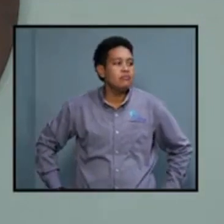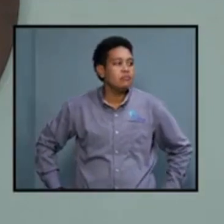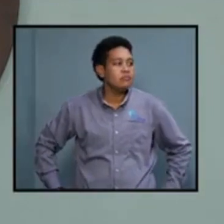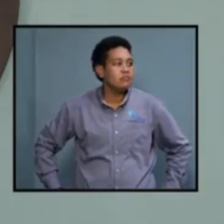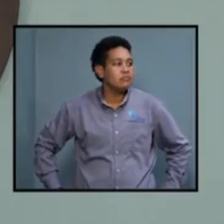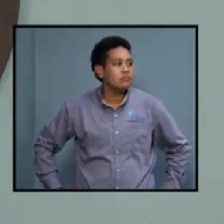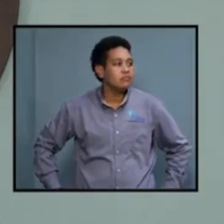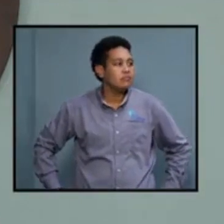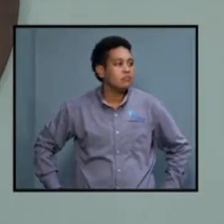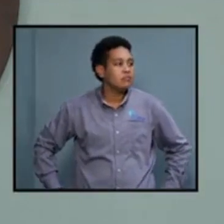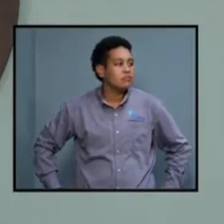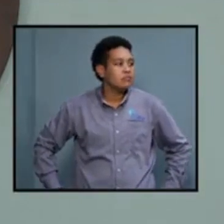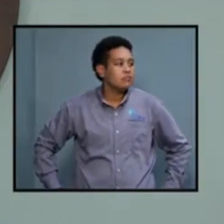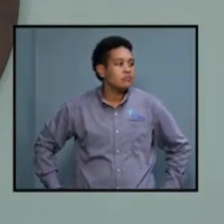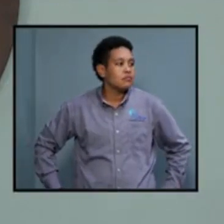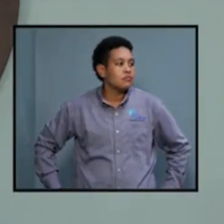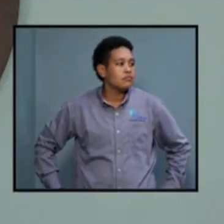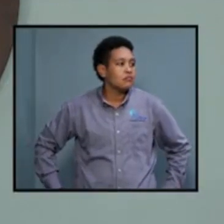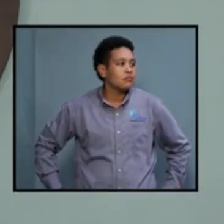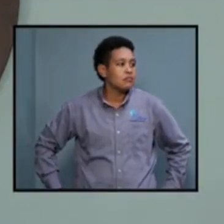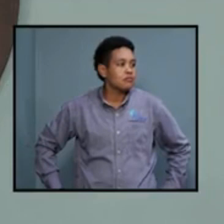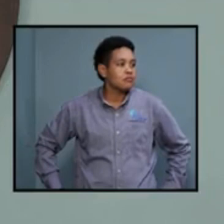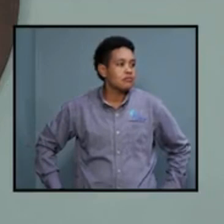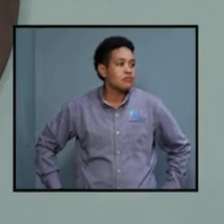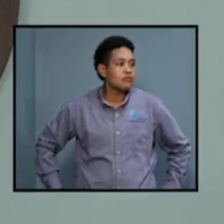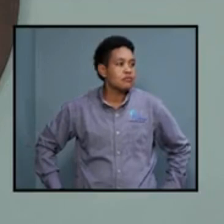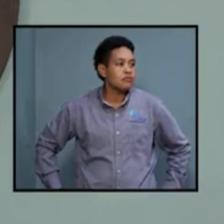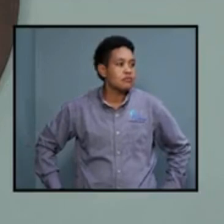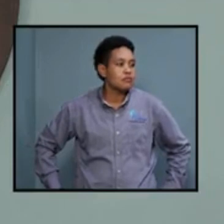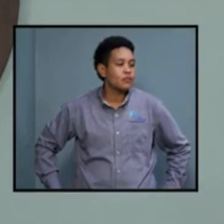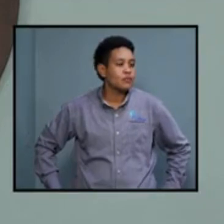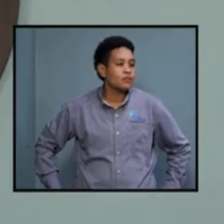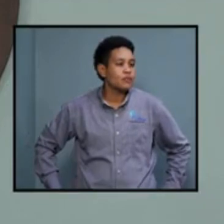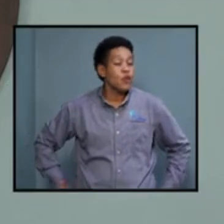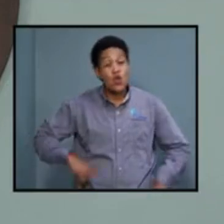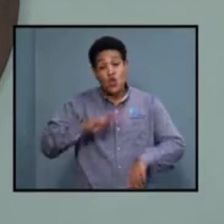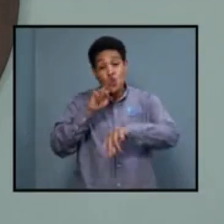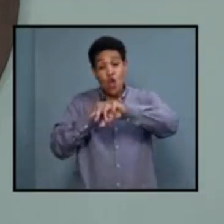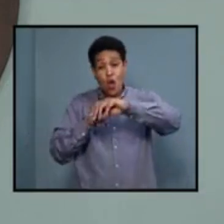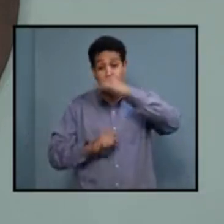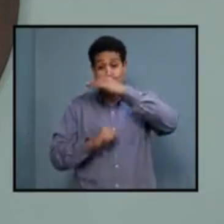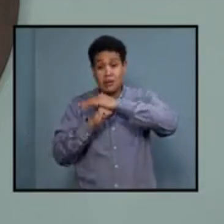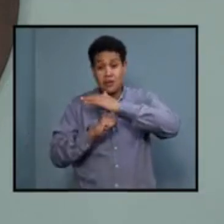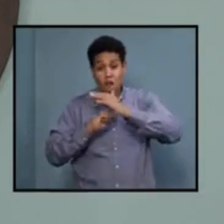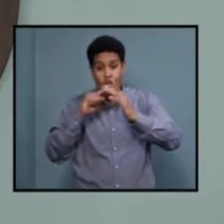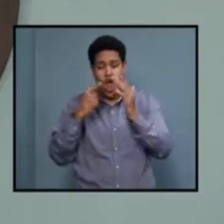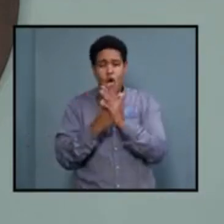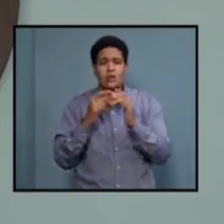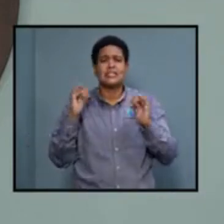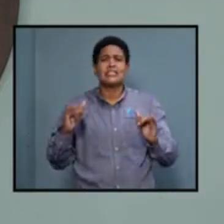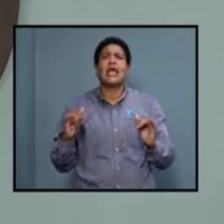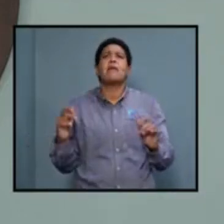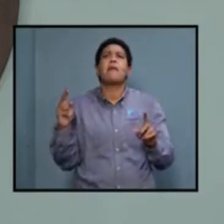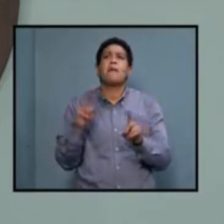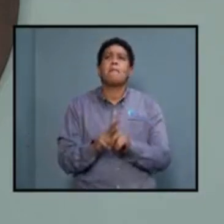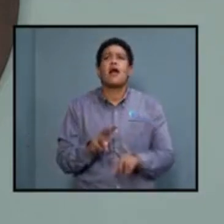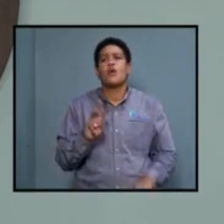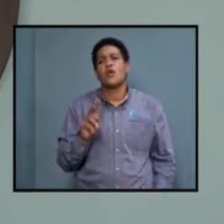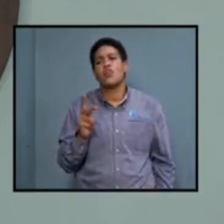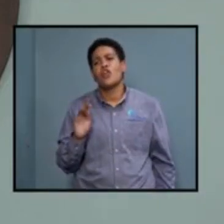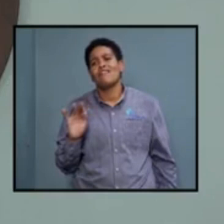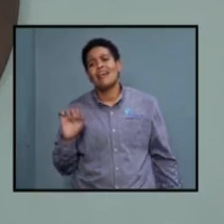to the wednesday thursday friday and saturday following these no movement days